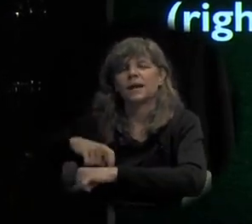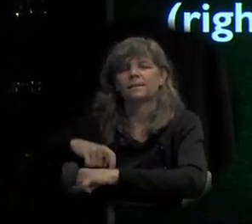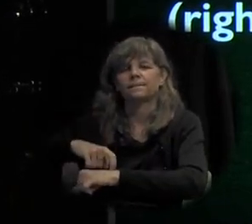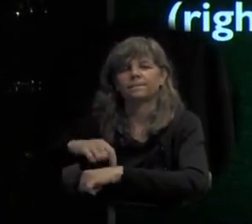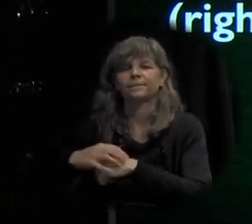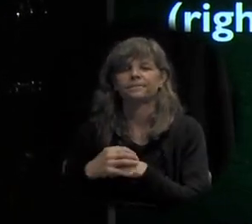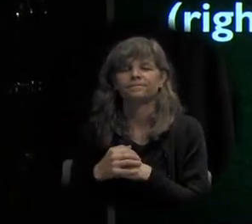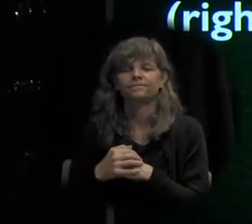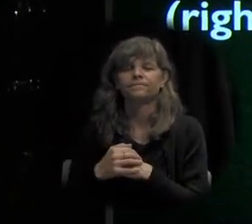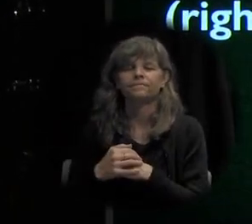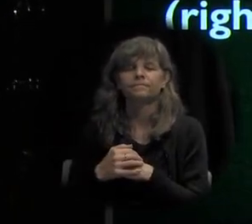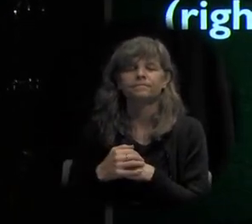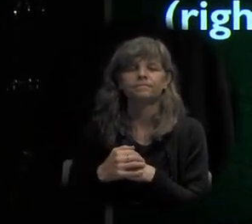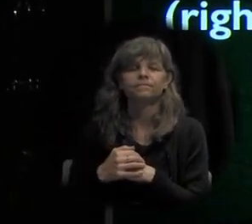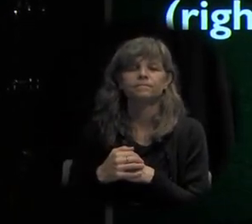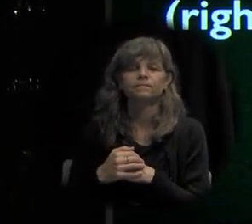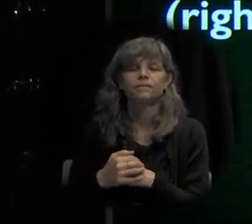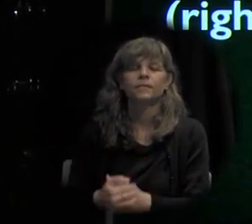So,